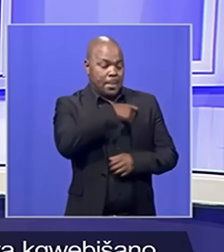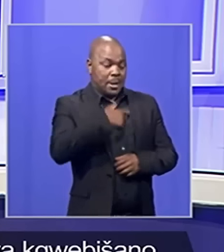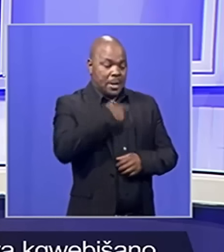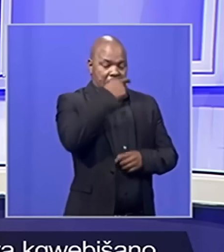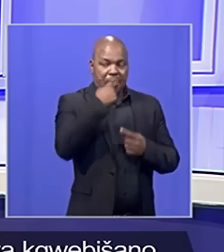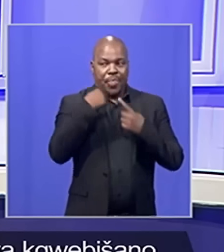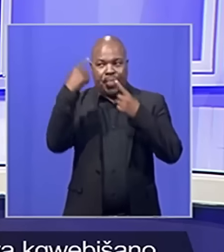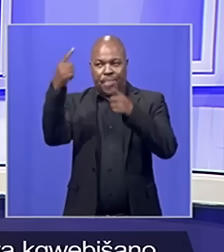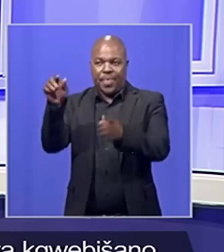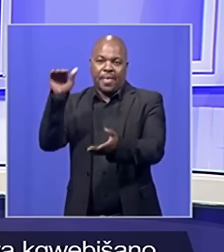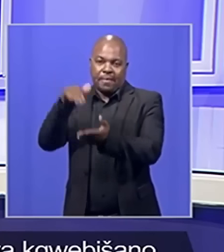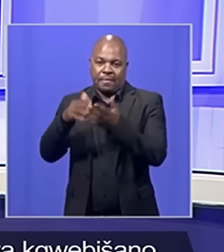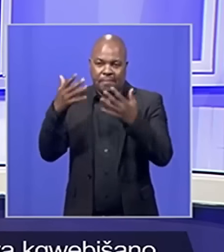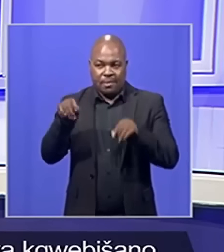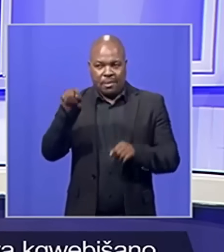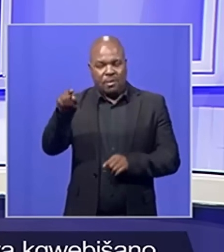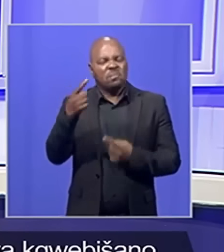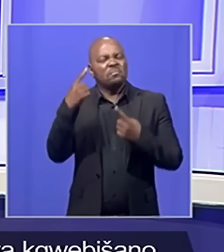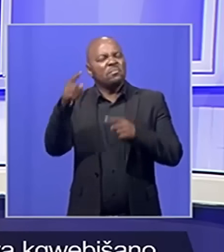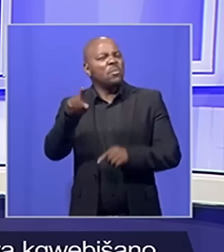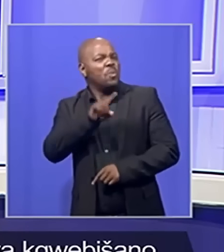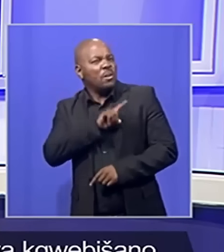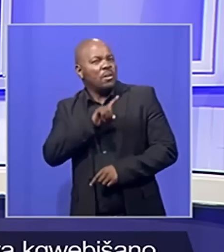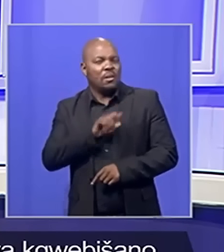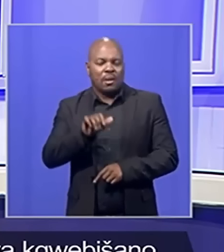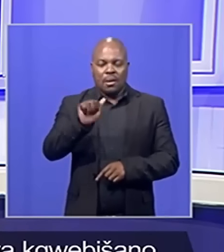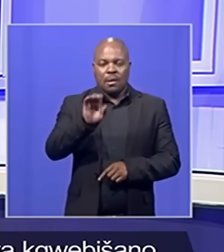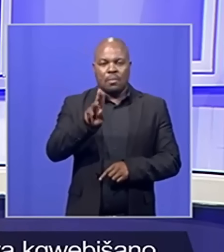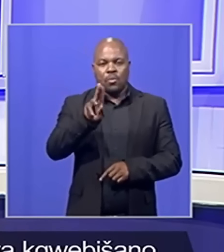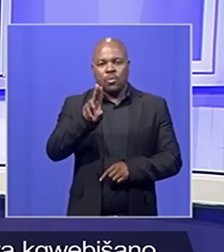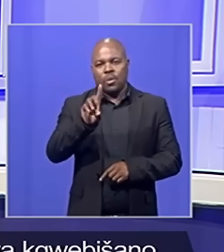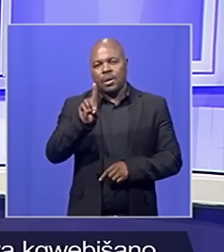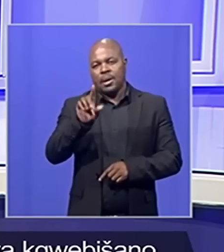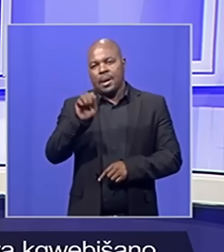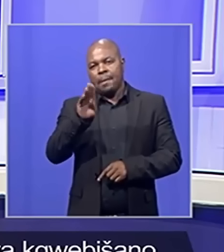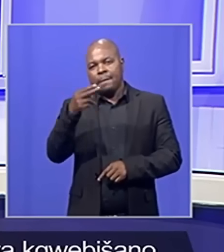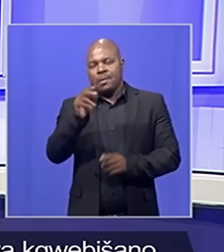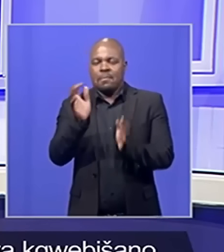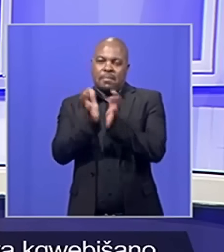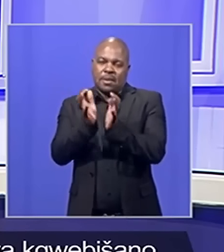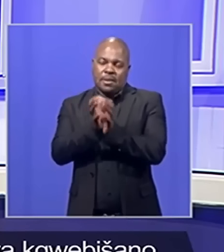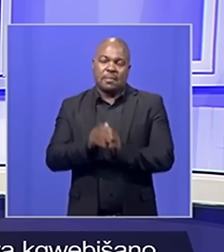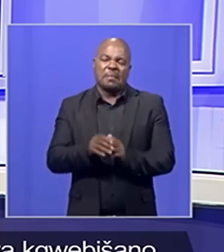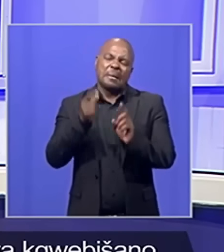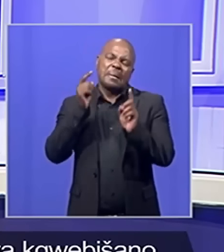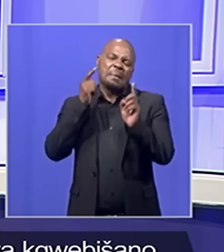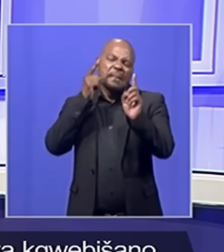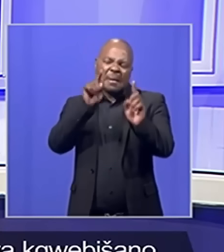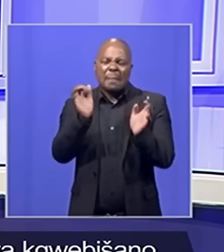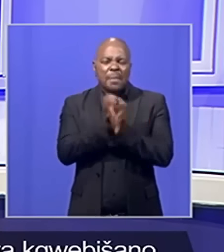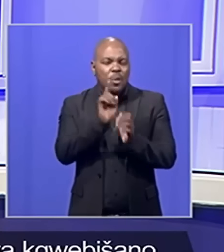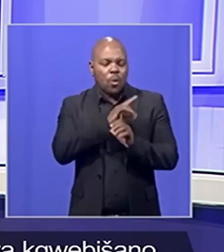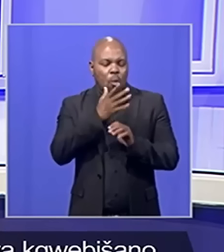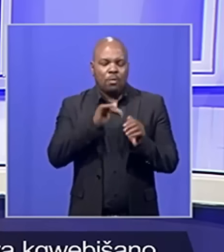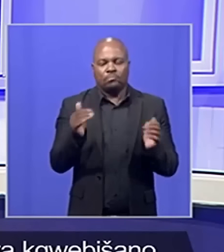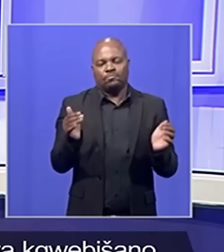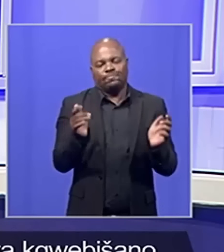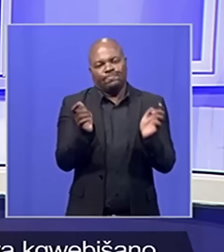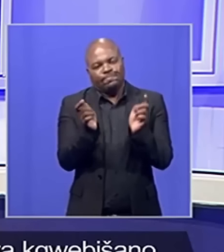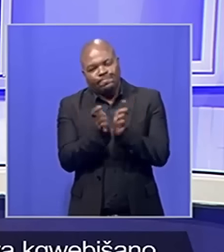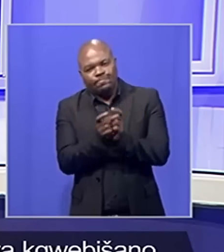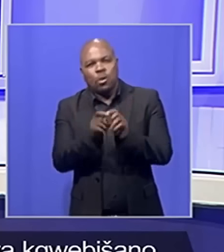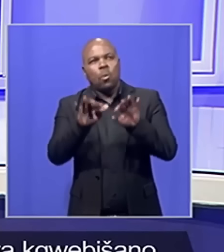o goregile ka UAE go kgatha tema kopanong ya ka Abu Dhabi. Maikemišetšo magolo a kopano ye ke go kopantšha segwera mererong ya dinaga